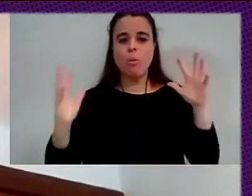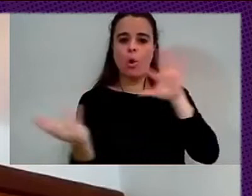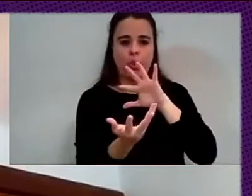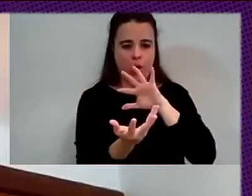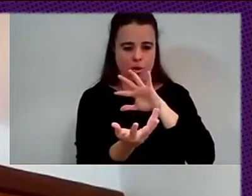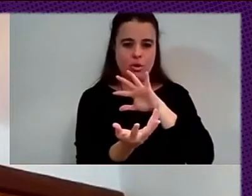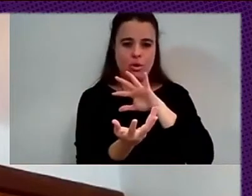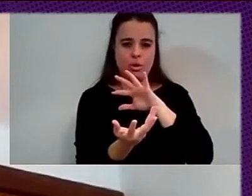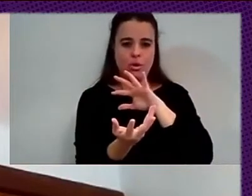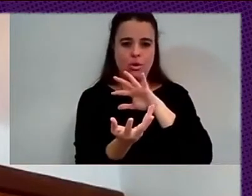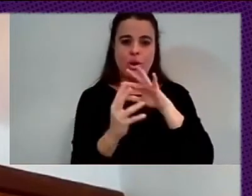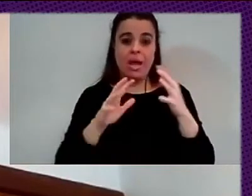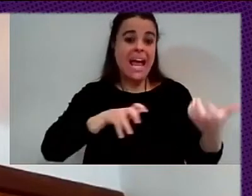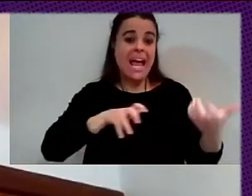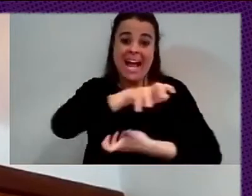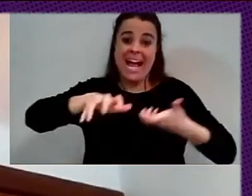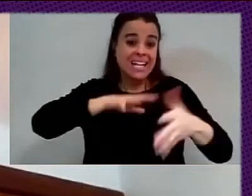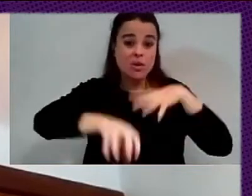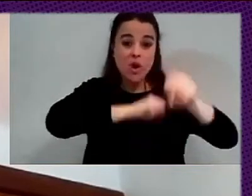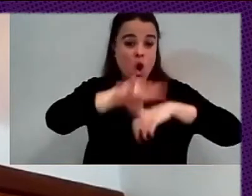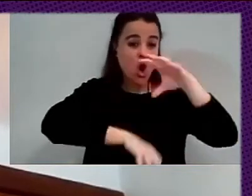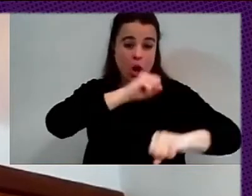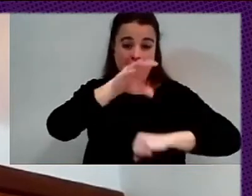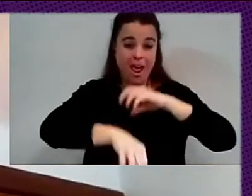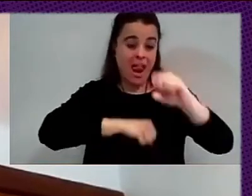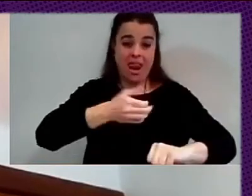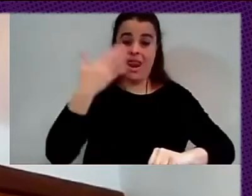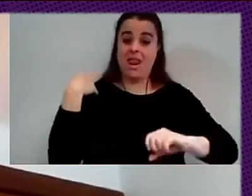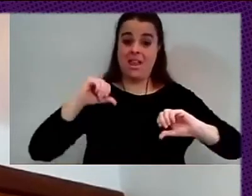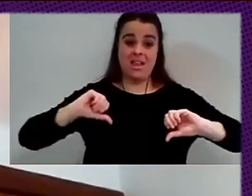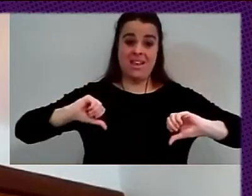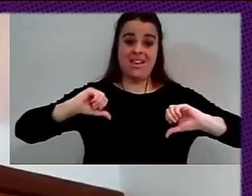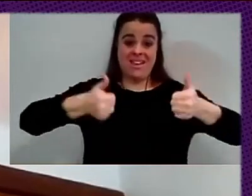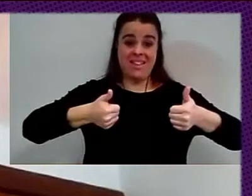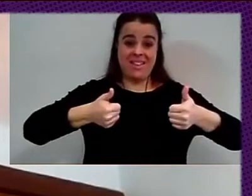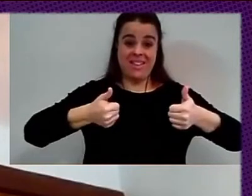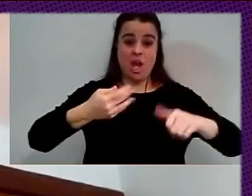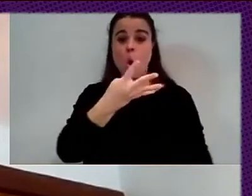started over the last 400 or 500 years.